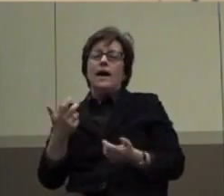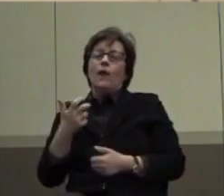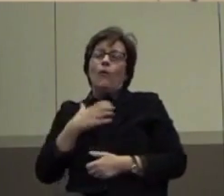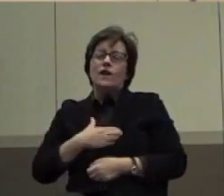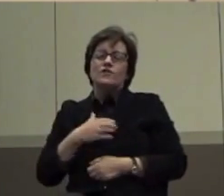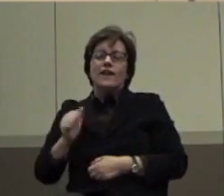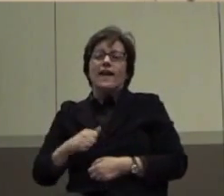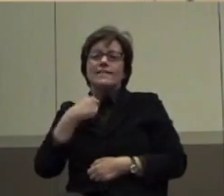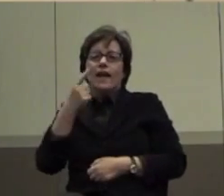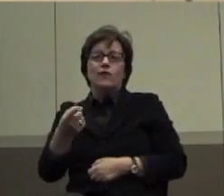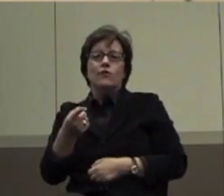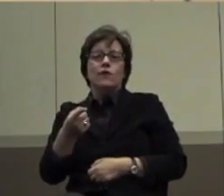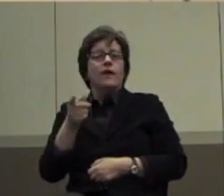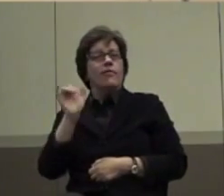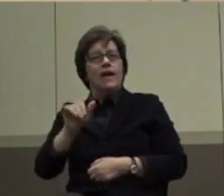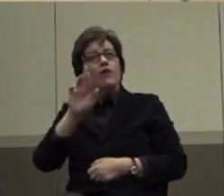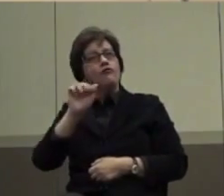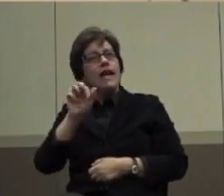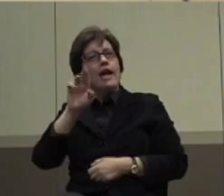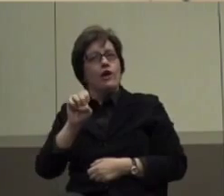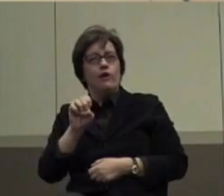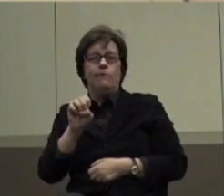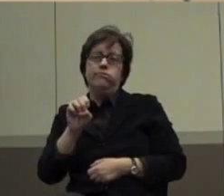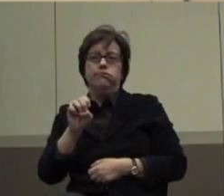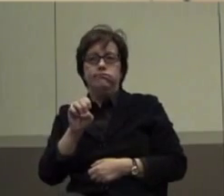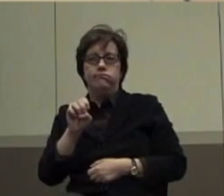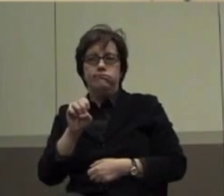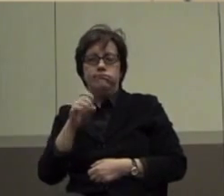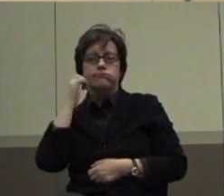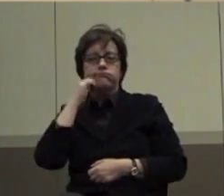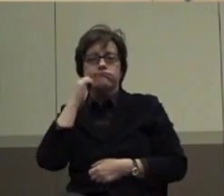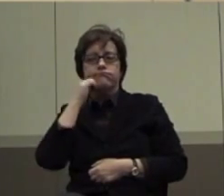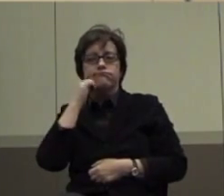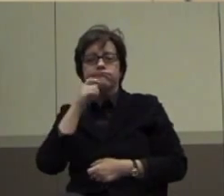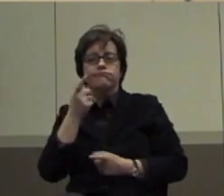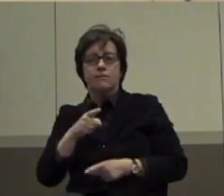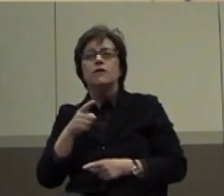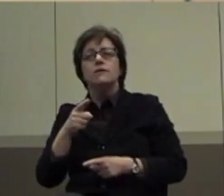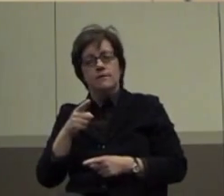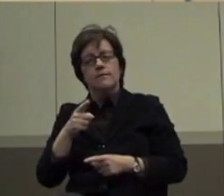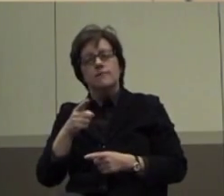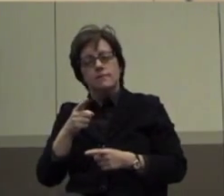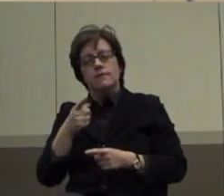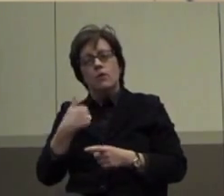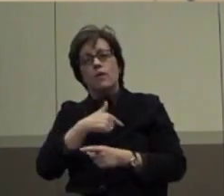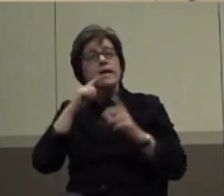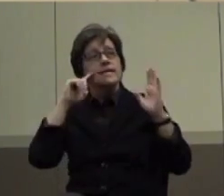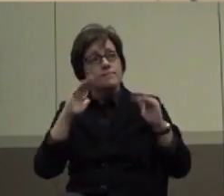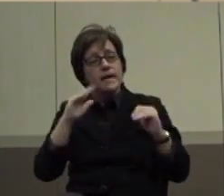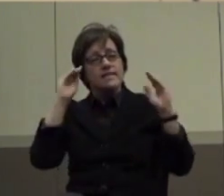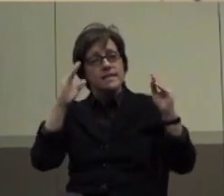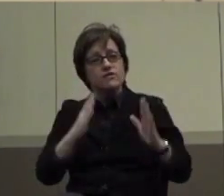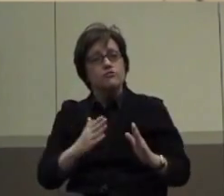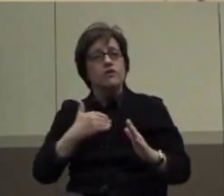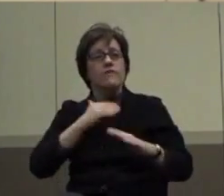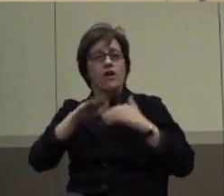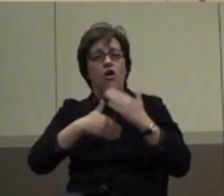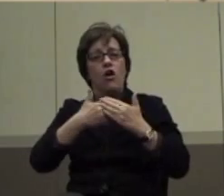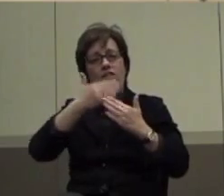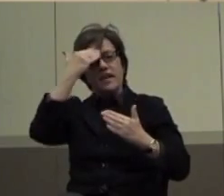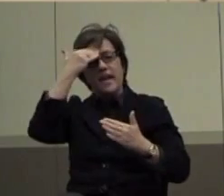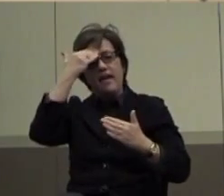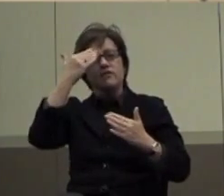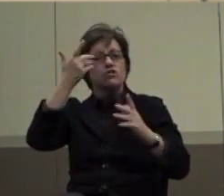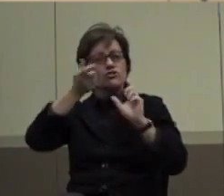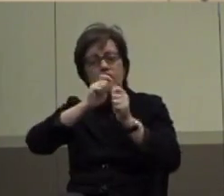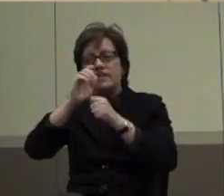situation. But you've got to think about it. To a certain extent, we expect teachers to have all the knowledge to change all kids' behaviors, to teach